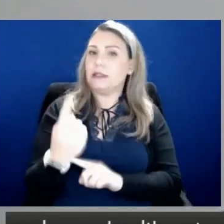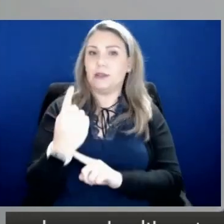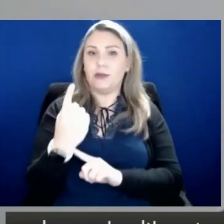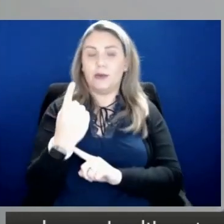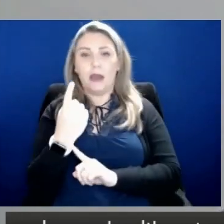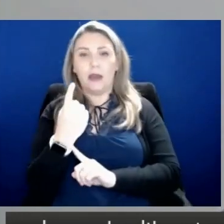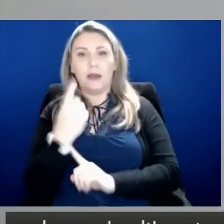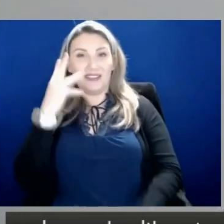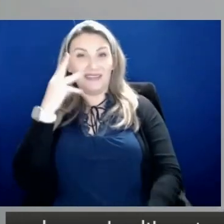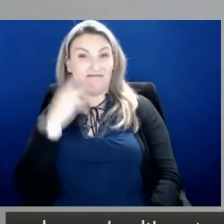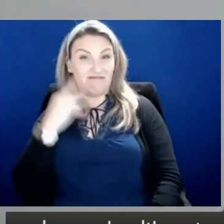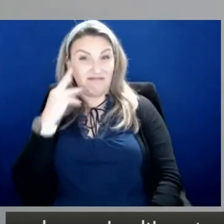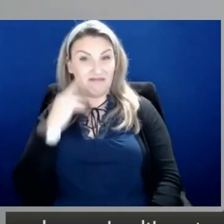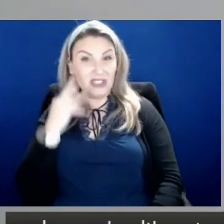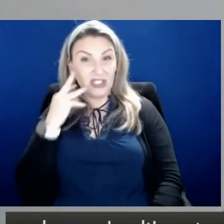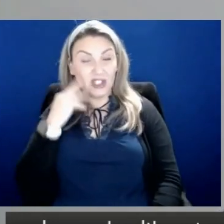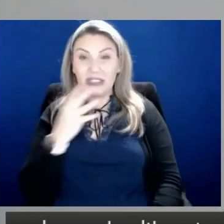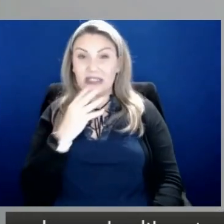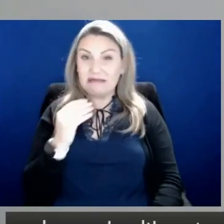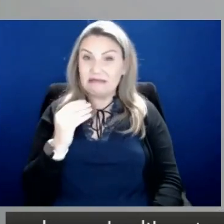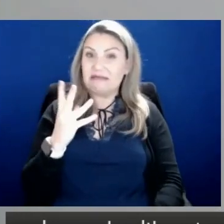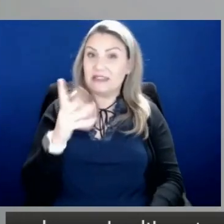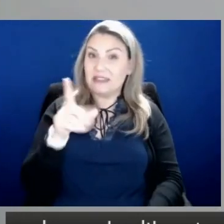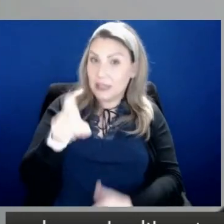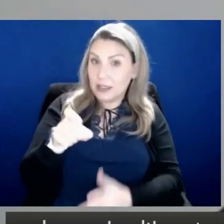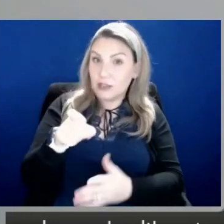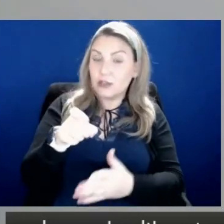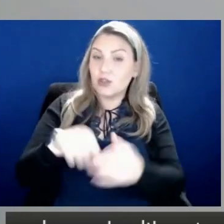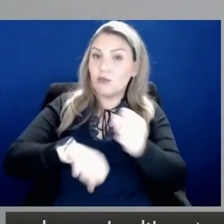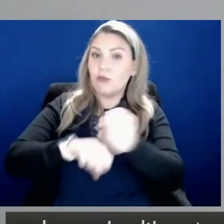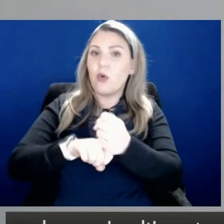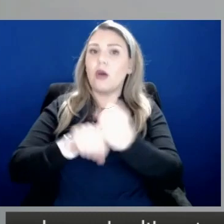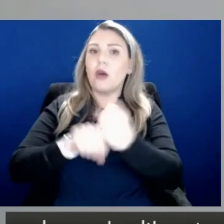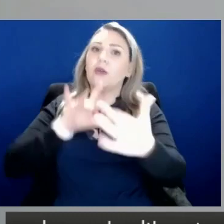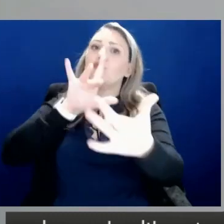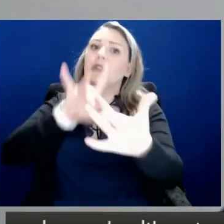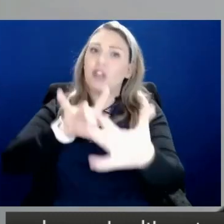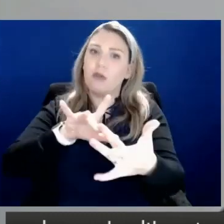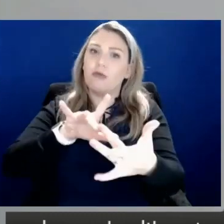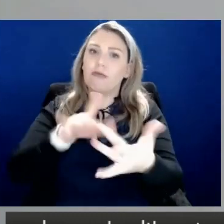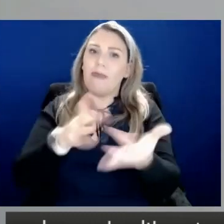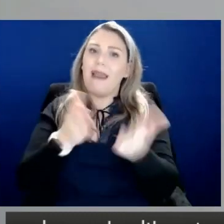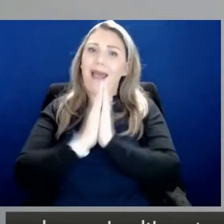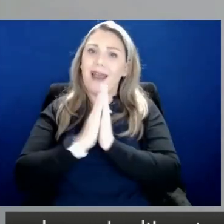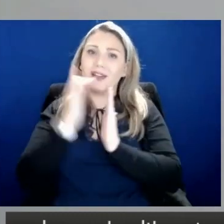through this and needs support to reach out and ask for it here.